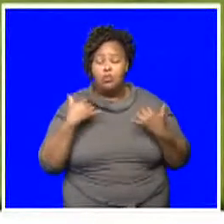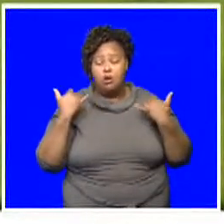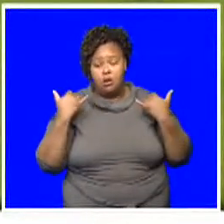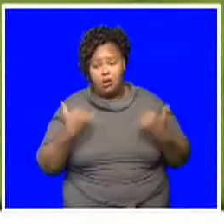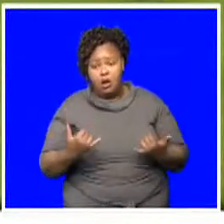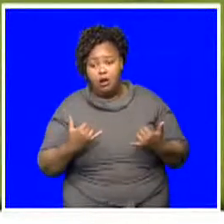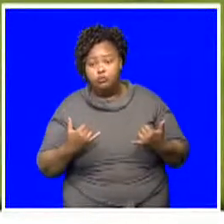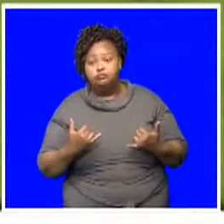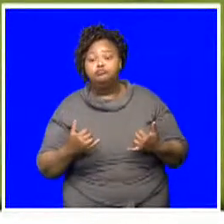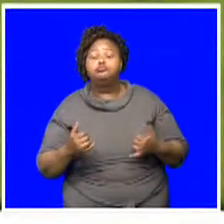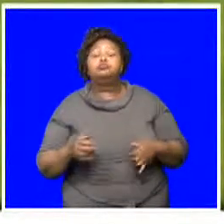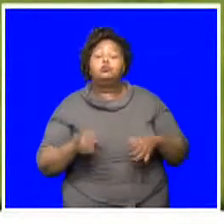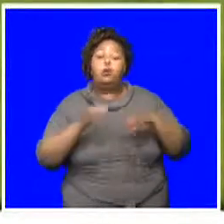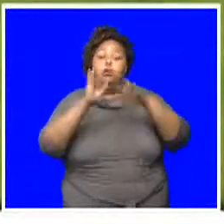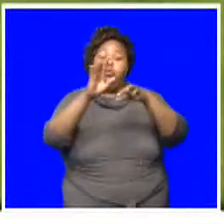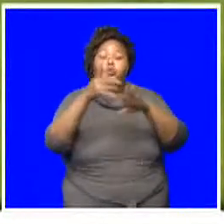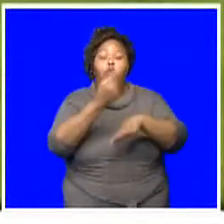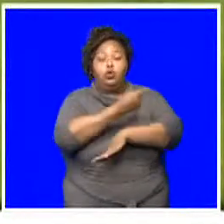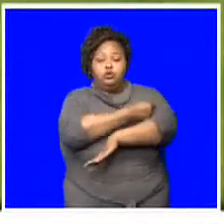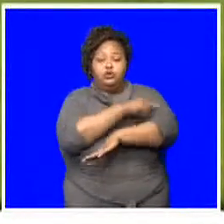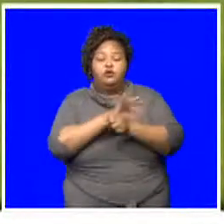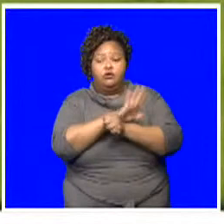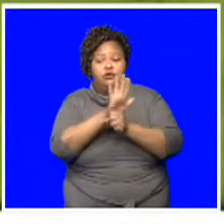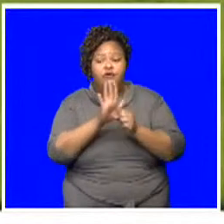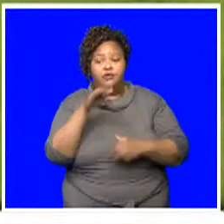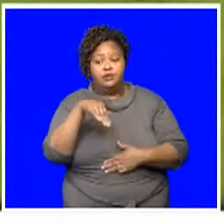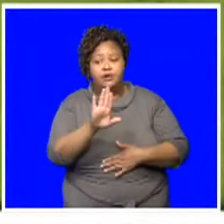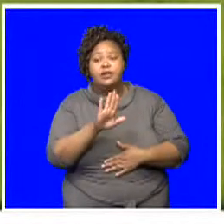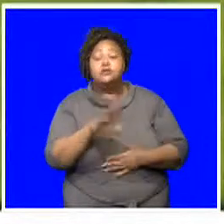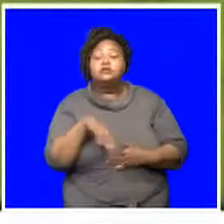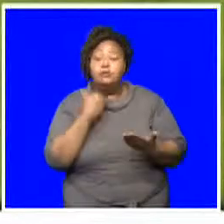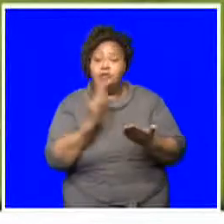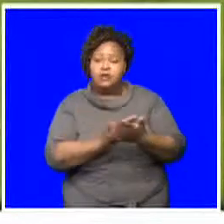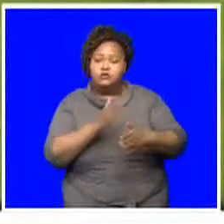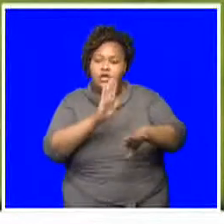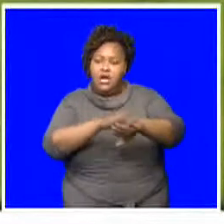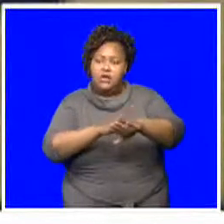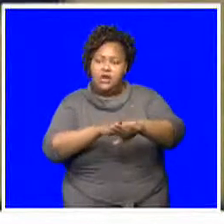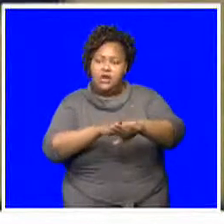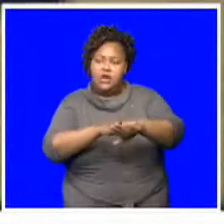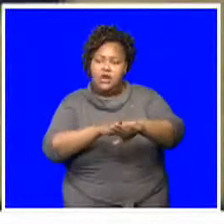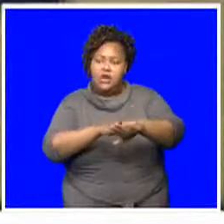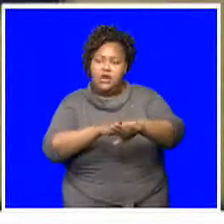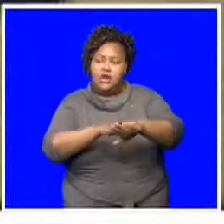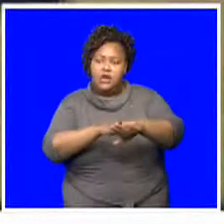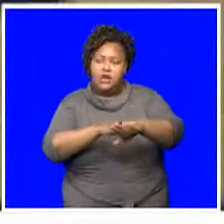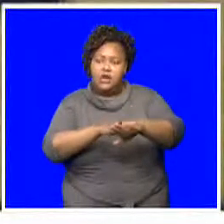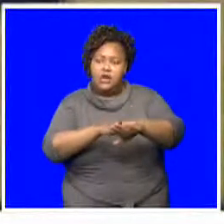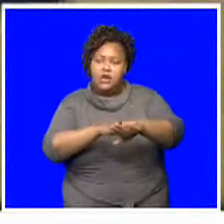njengetinkundla siyacela nabo ukuthi abasukume bahambe bajove kuze kusilive litosimama.